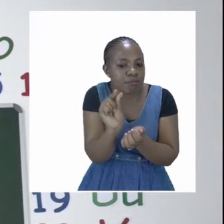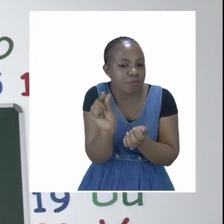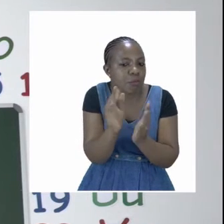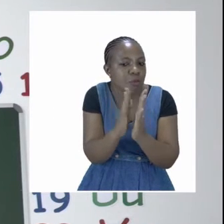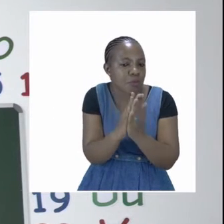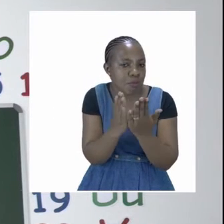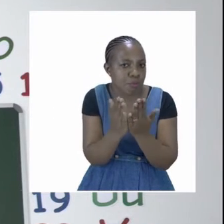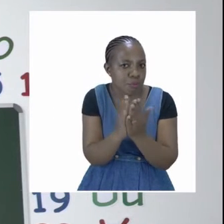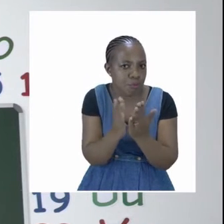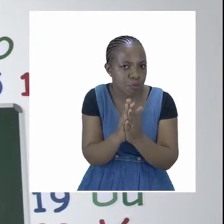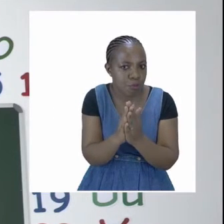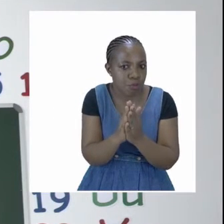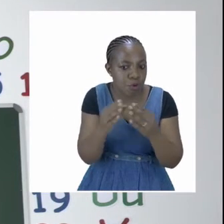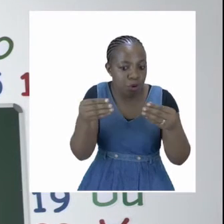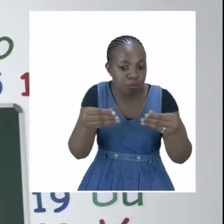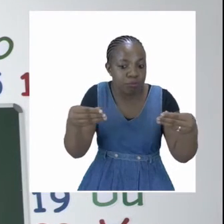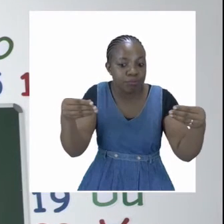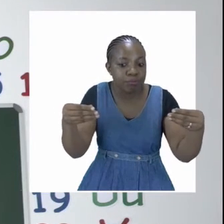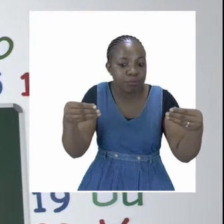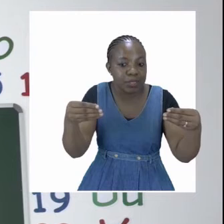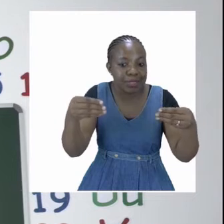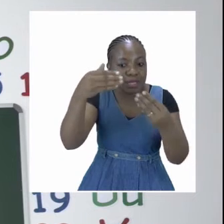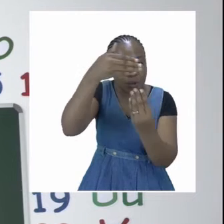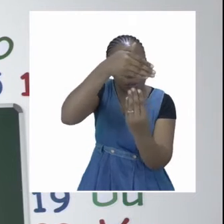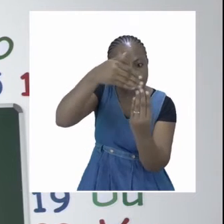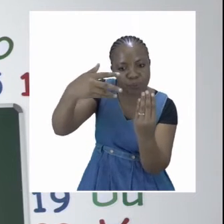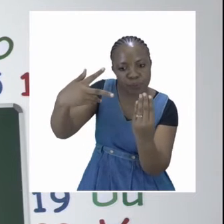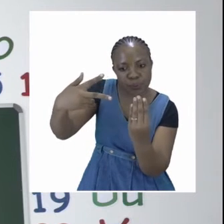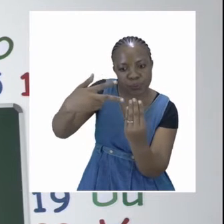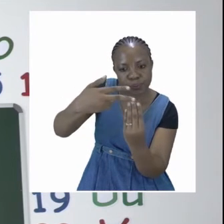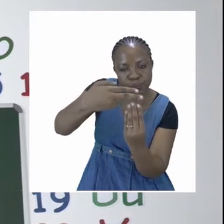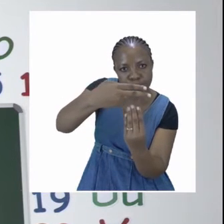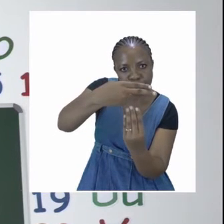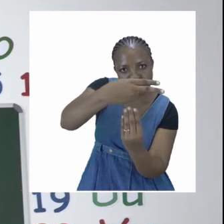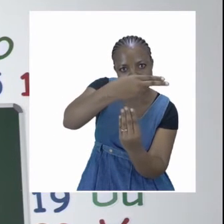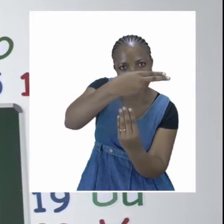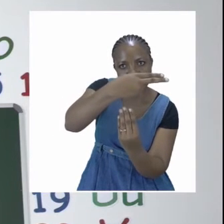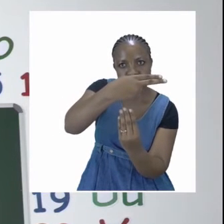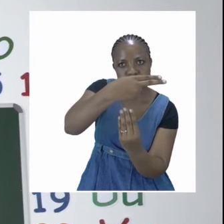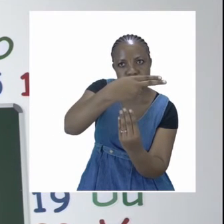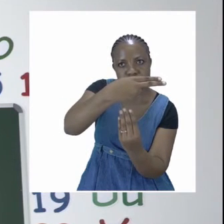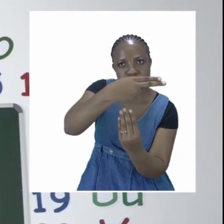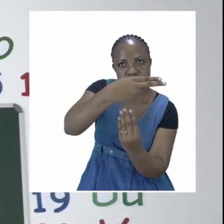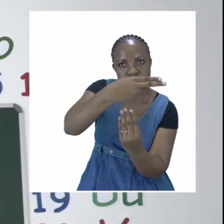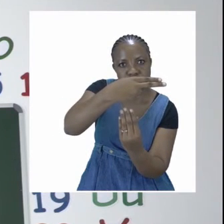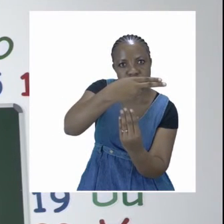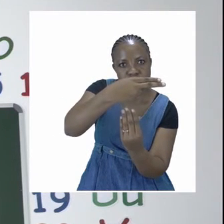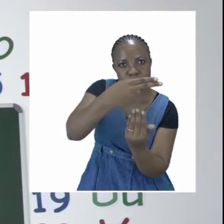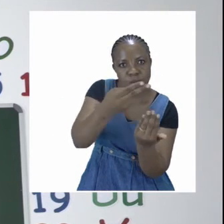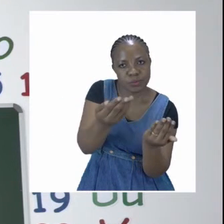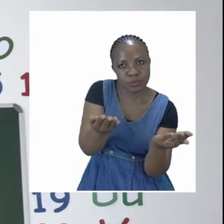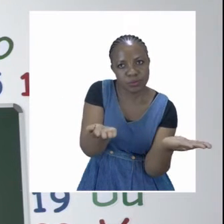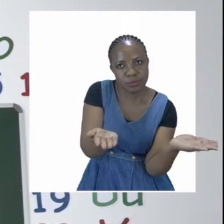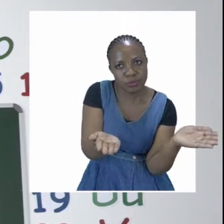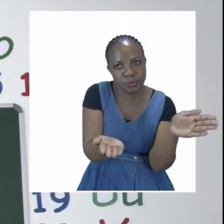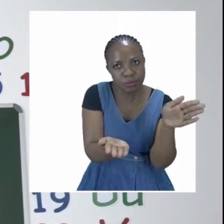booklet. Please cut the top of the lesson booklet with a pair of scissors and fold